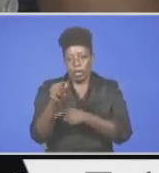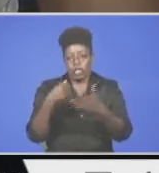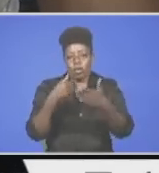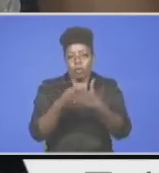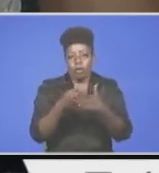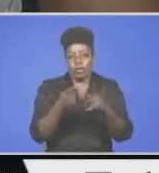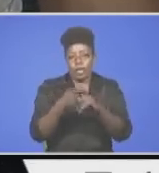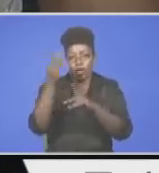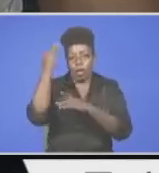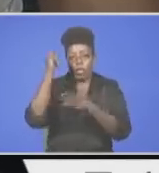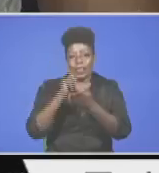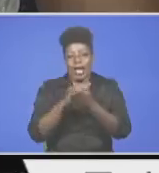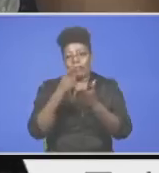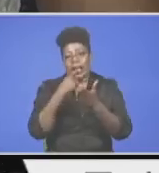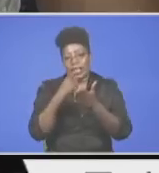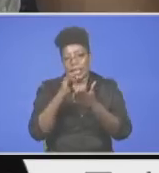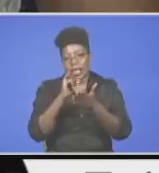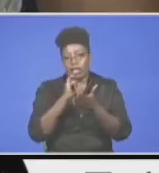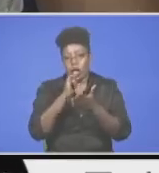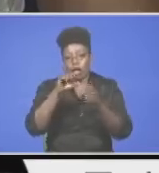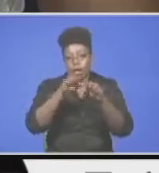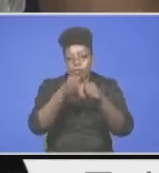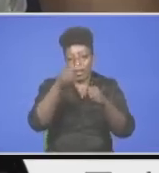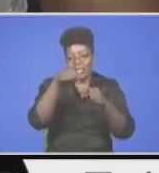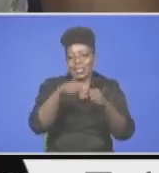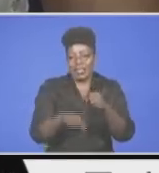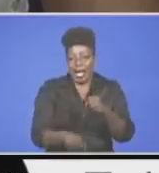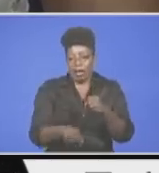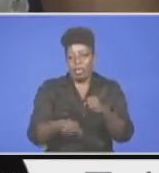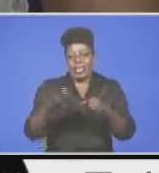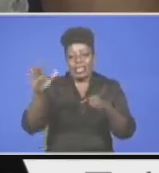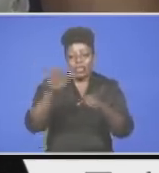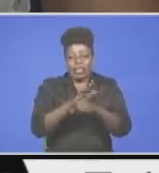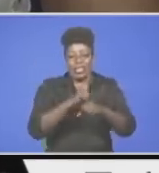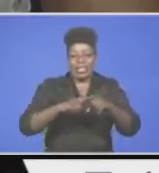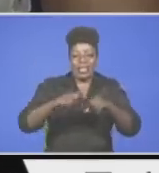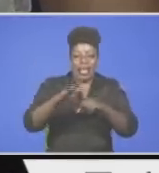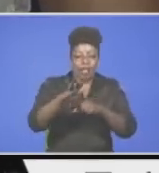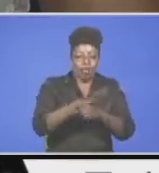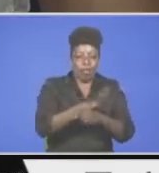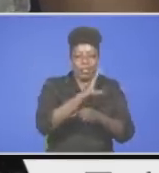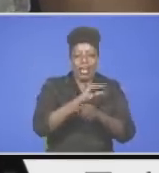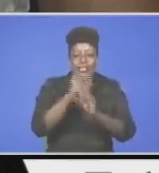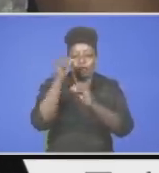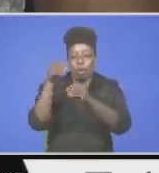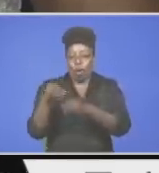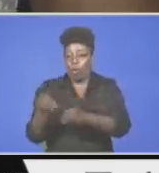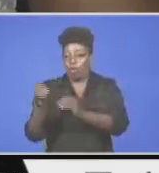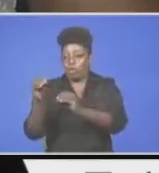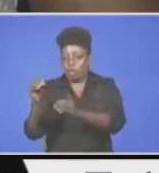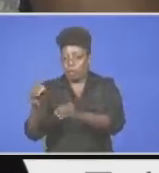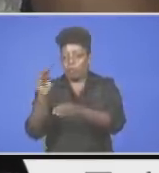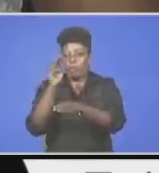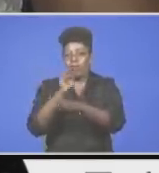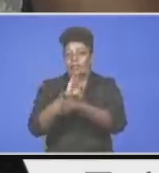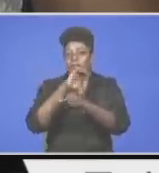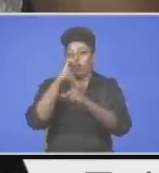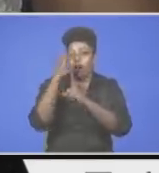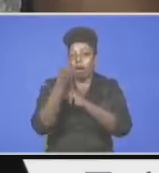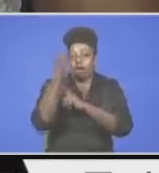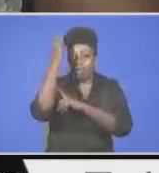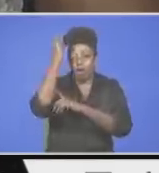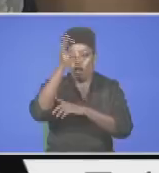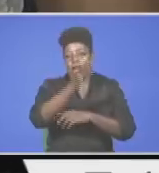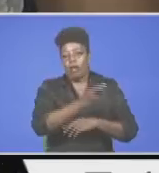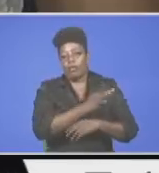which acknowledges that plastic which does not break down is filling landfills and oceans. Minister for the Environment, the Honorable Romuald